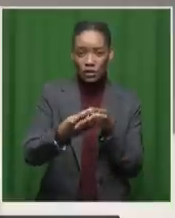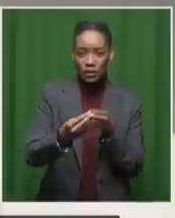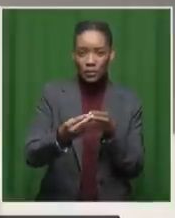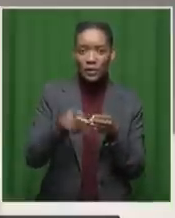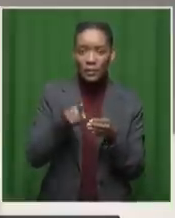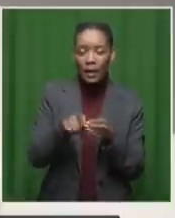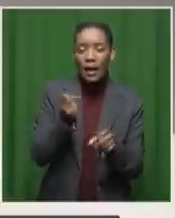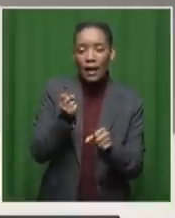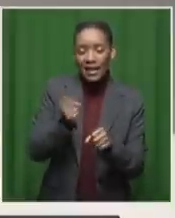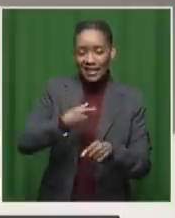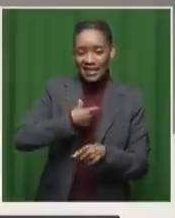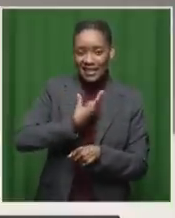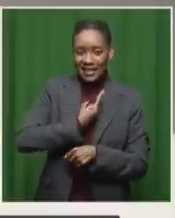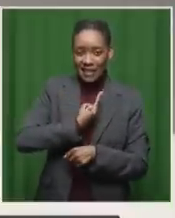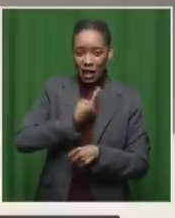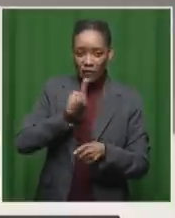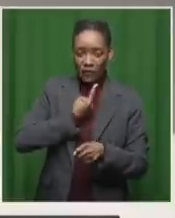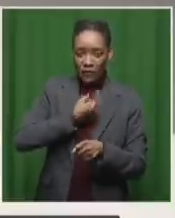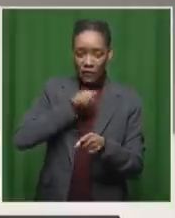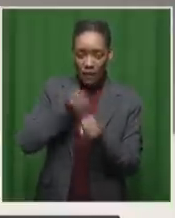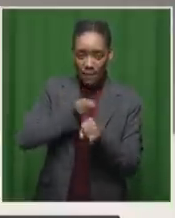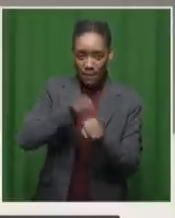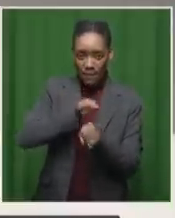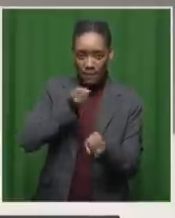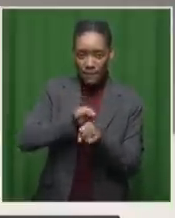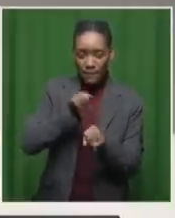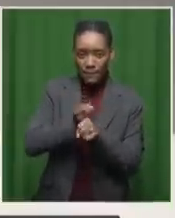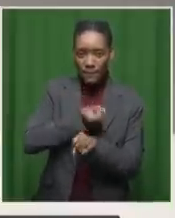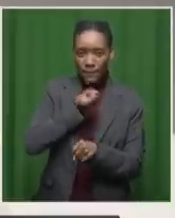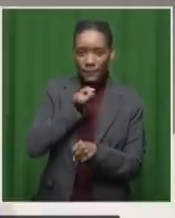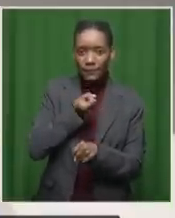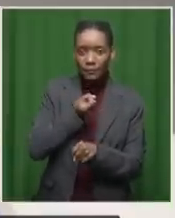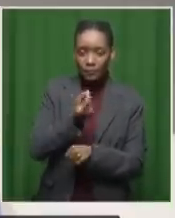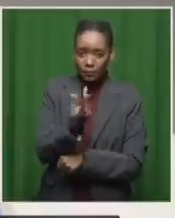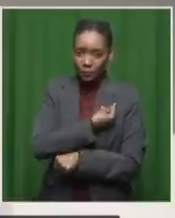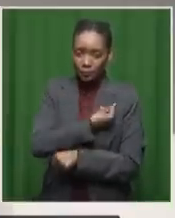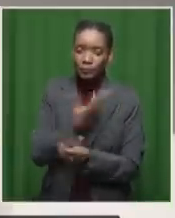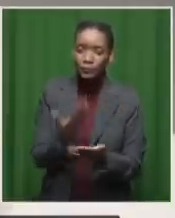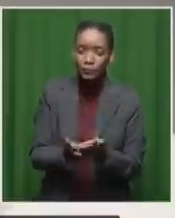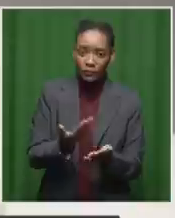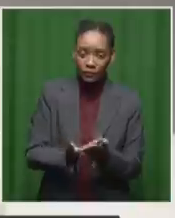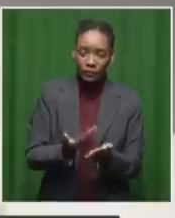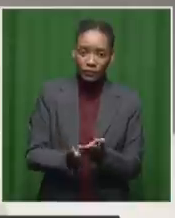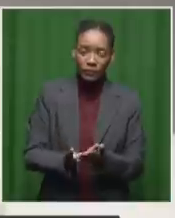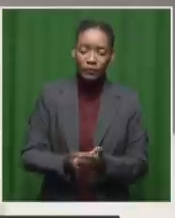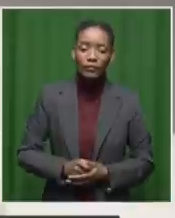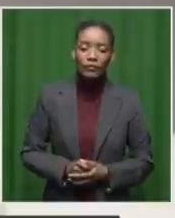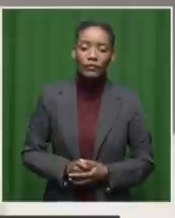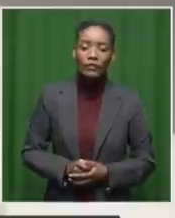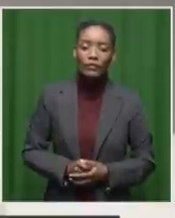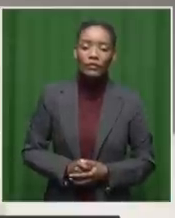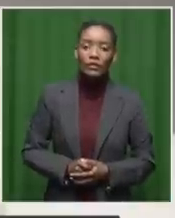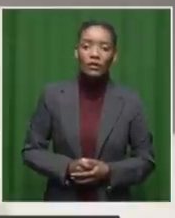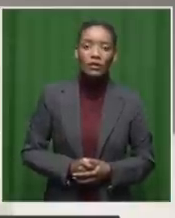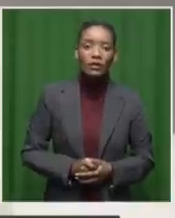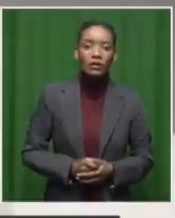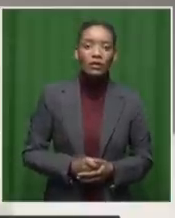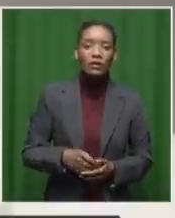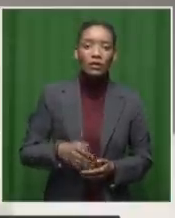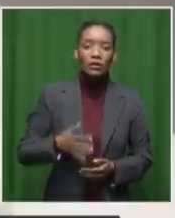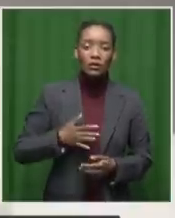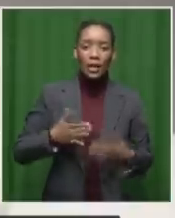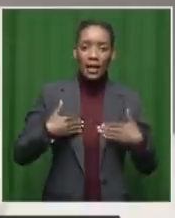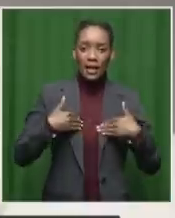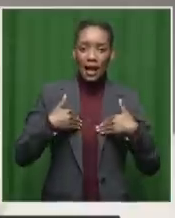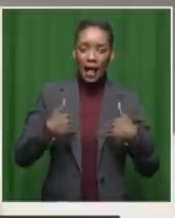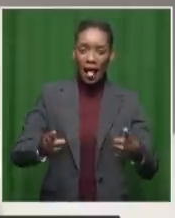of vaccines. There is a technical leg that is how to strengthen, to build capacities of health